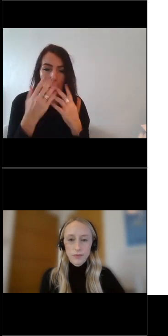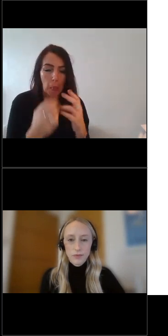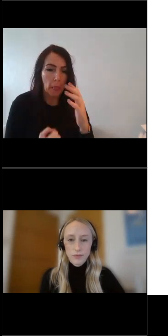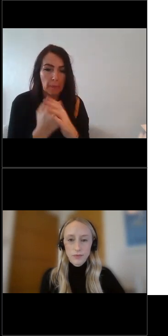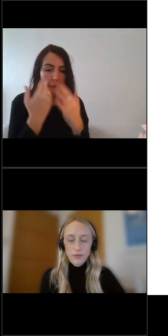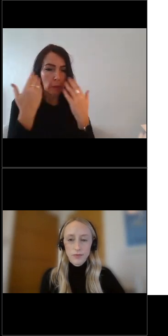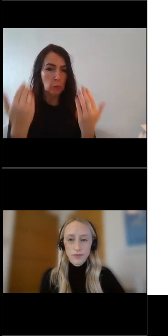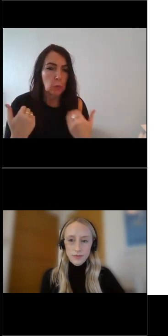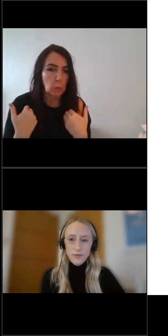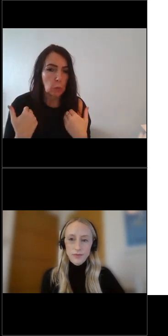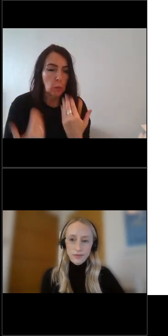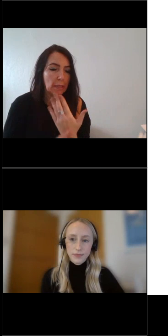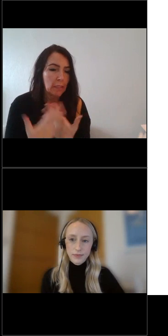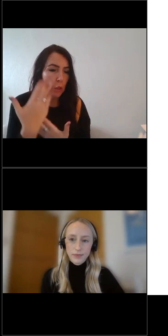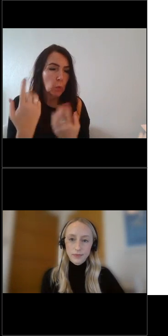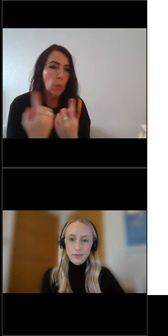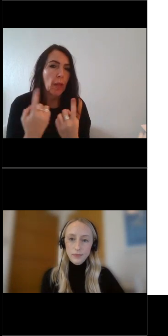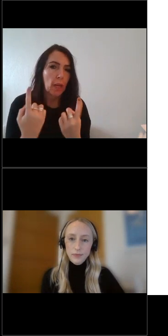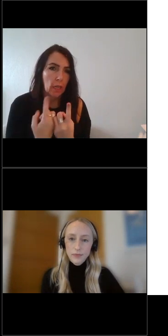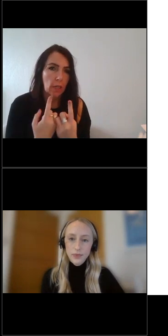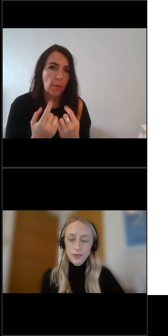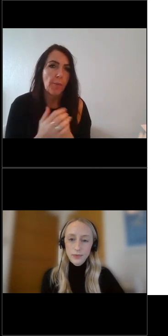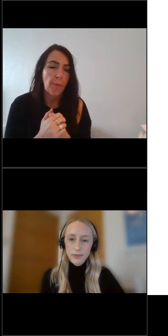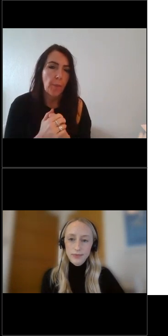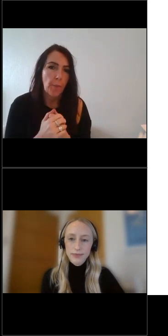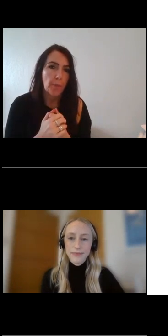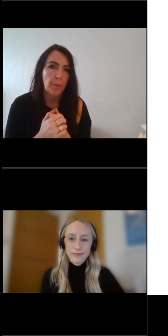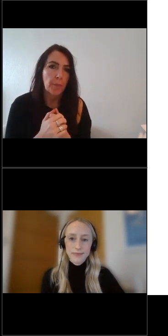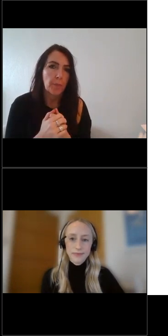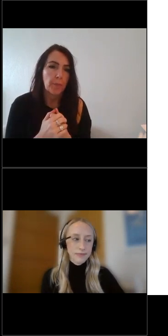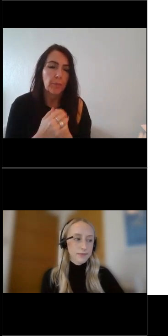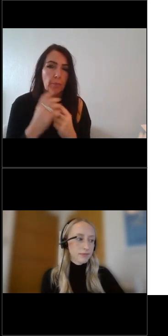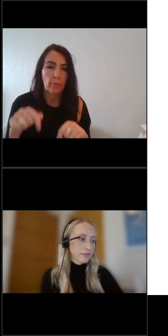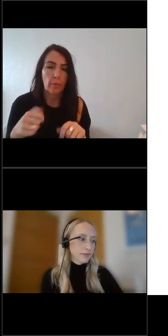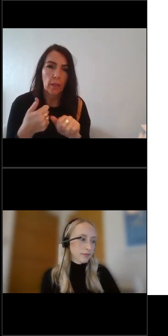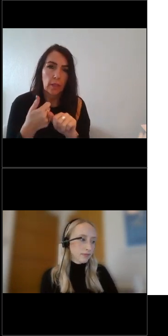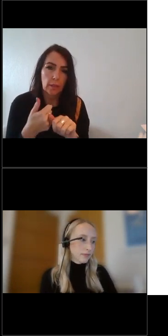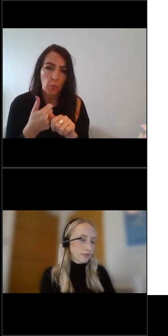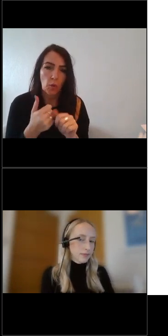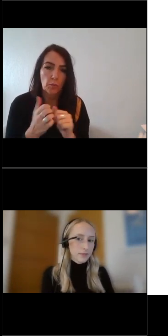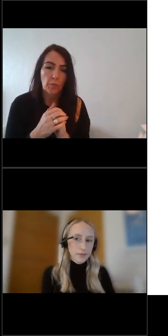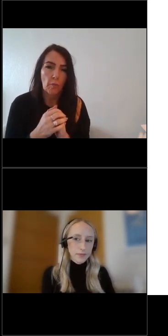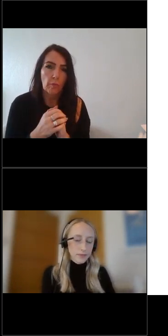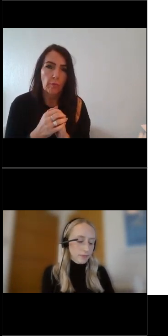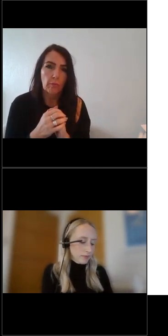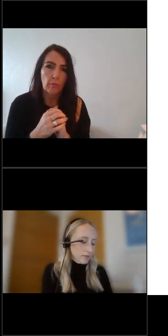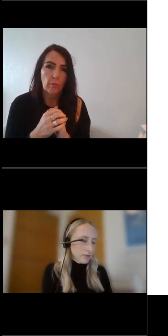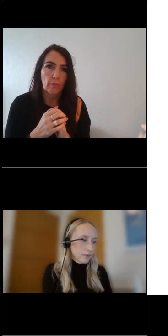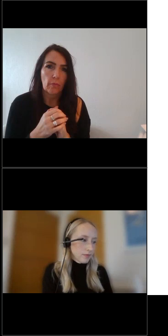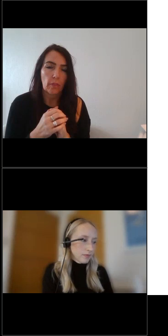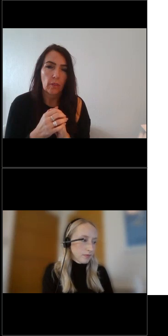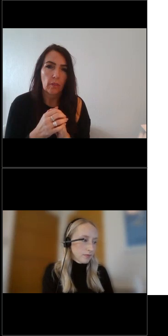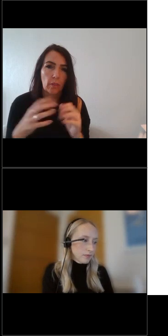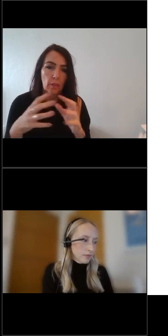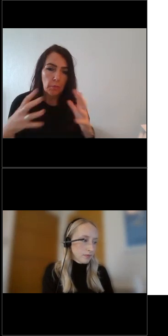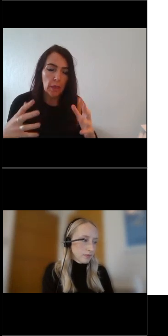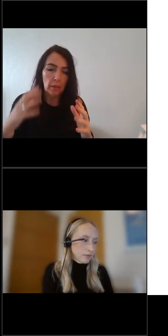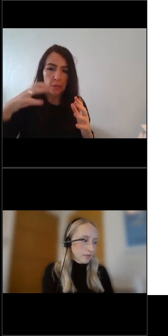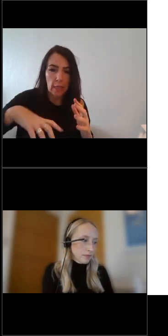it's quite a new scheme that's just been announced. So that's the support. In terms of bigger